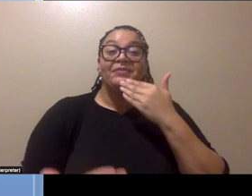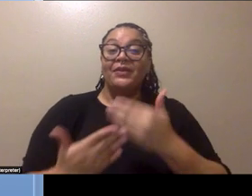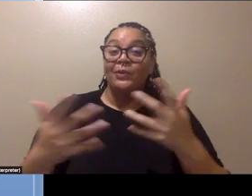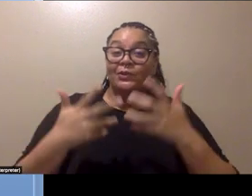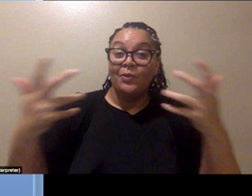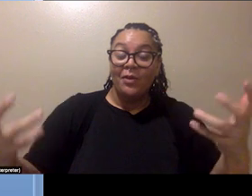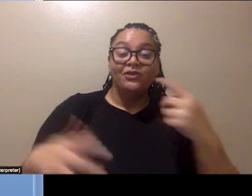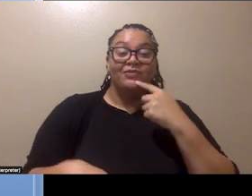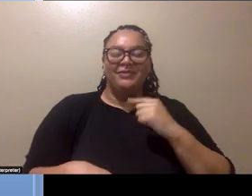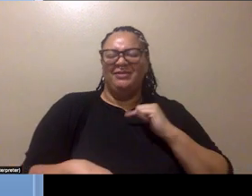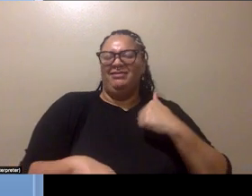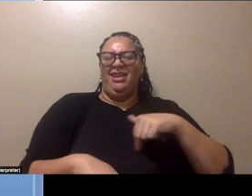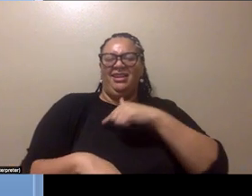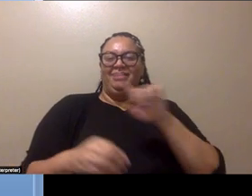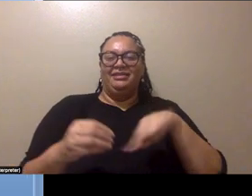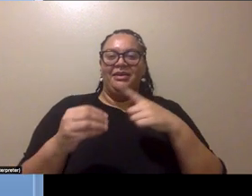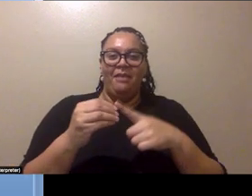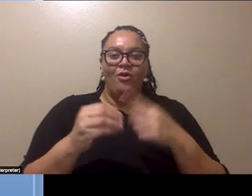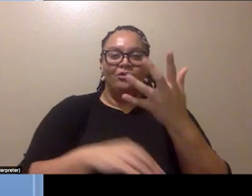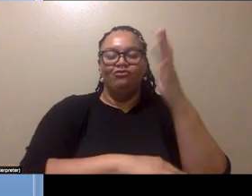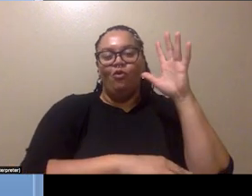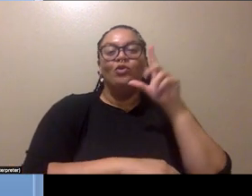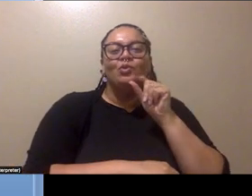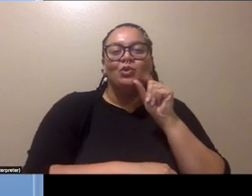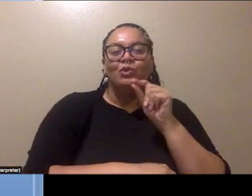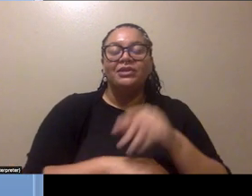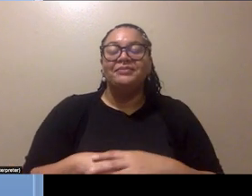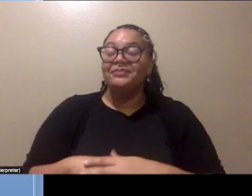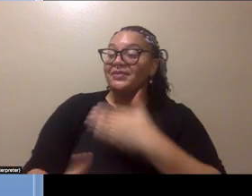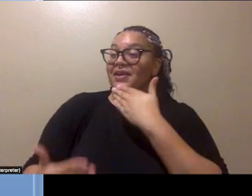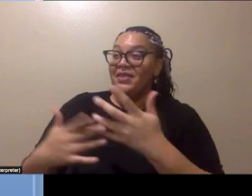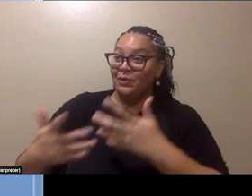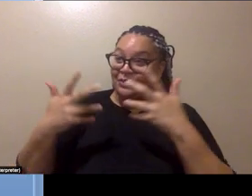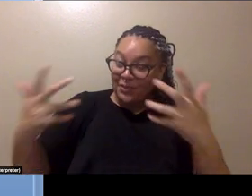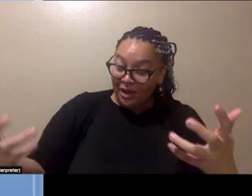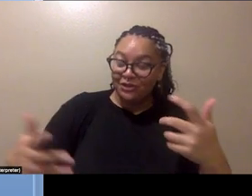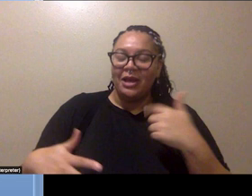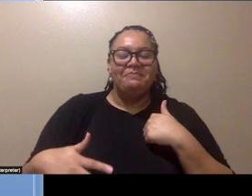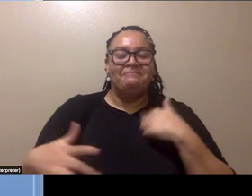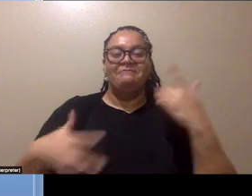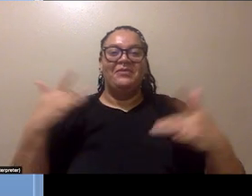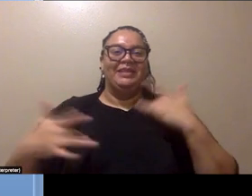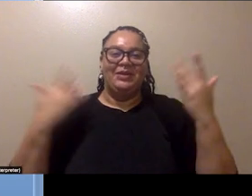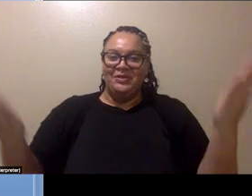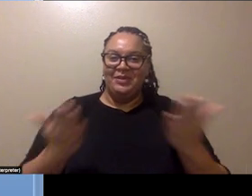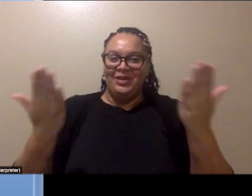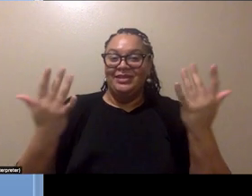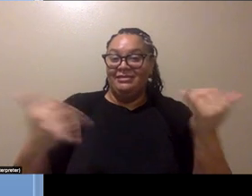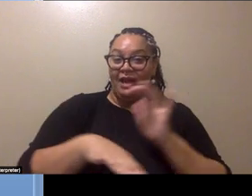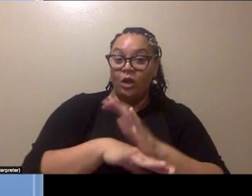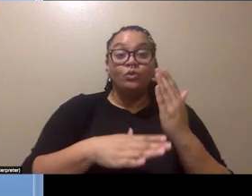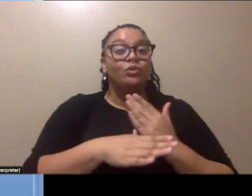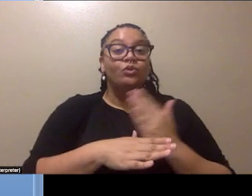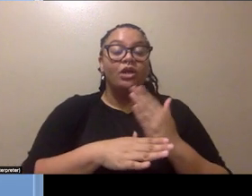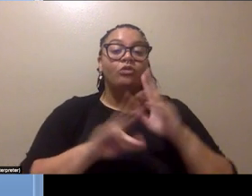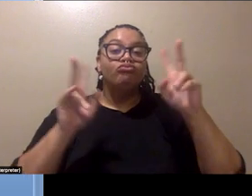telling us about snag habitat in the Pacific Northwest. Thank you so much, Laurel, and I'm thrilled to be here